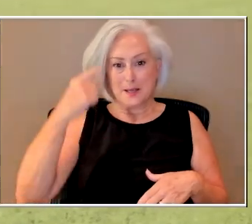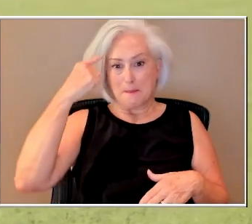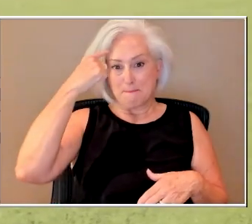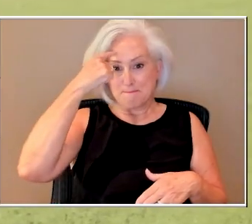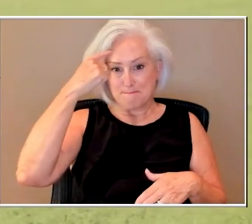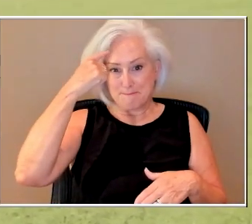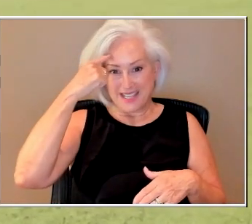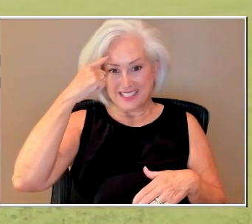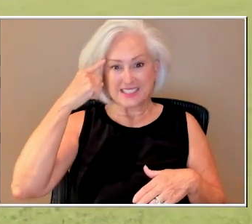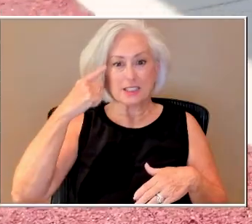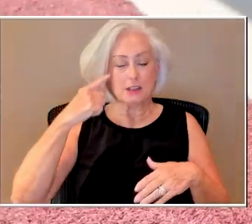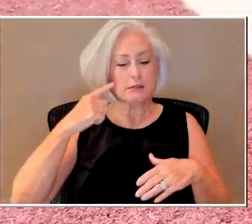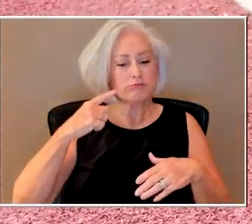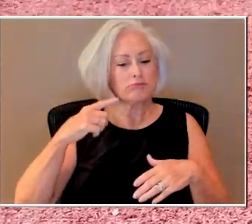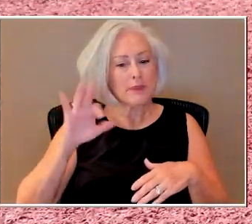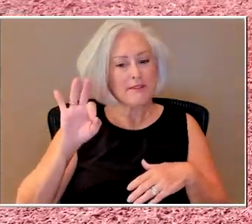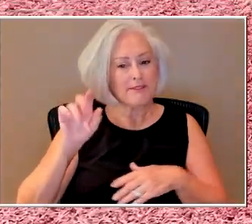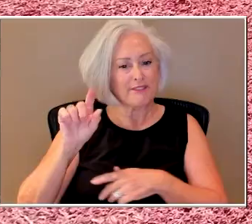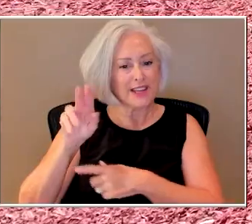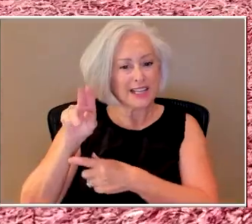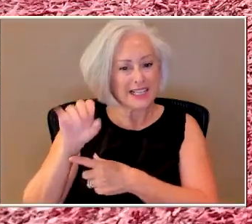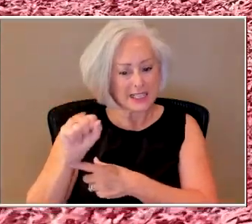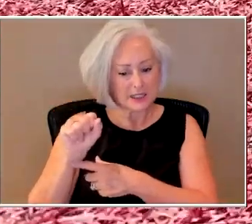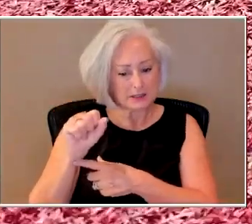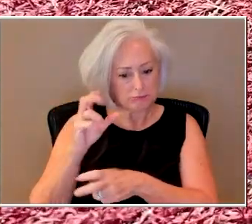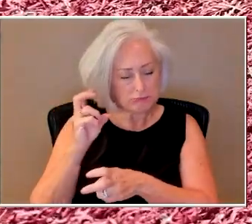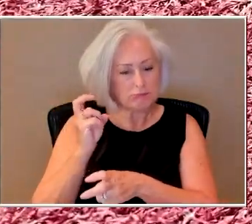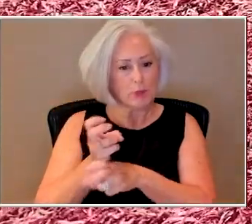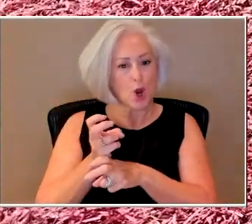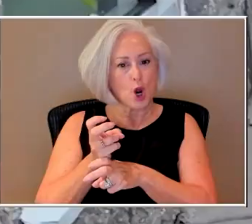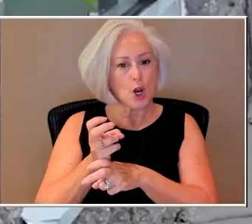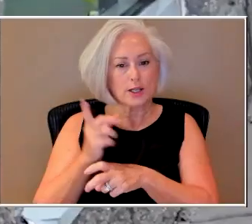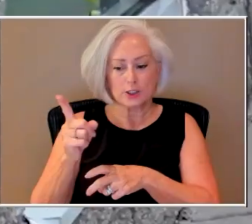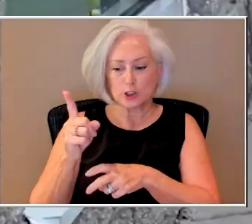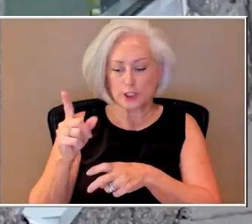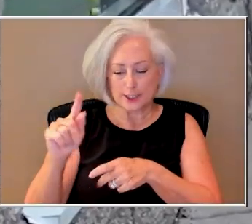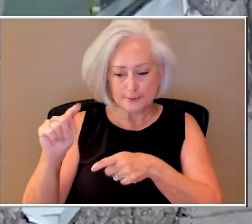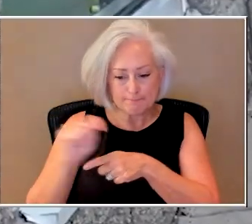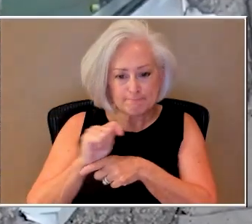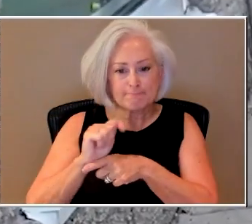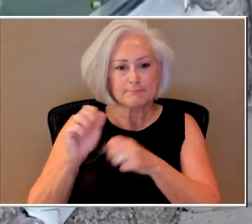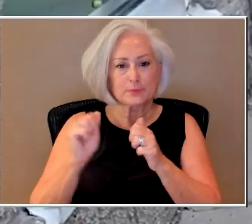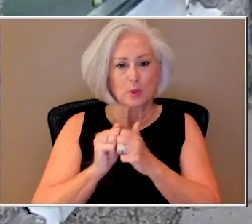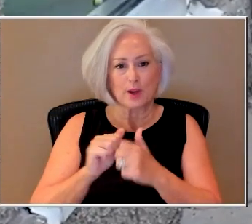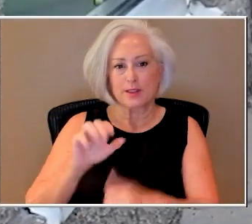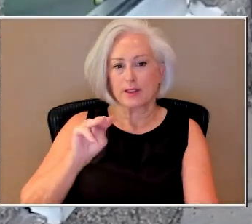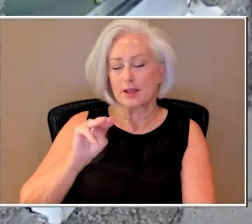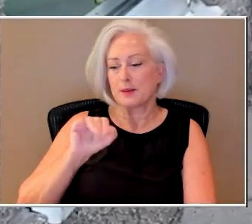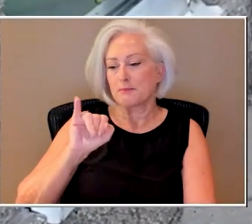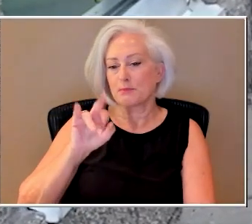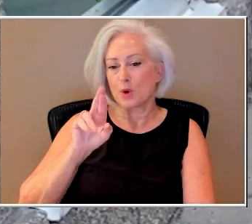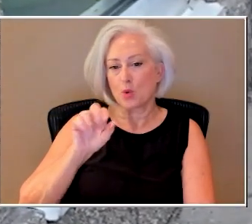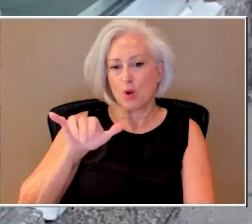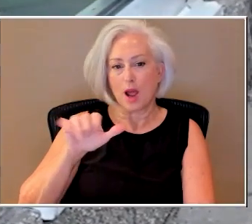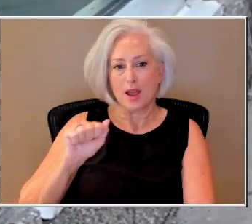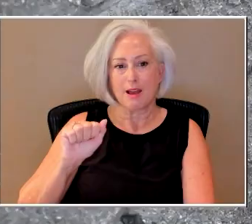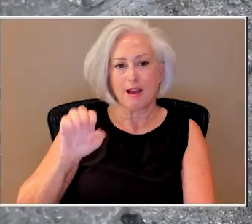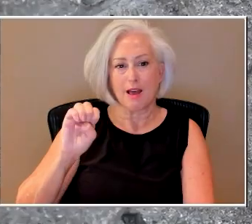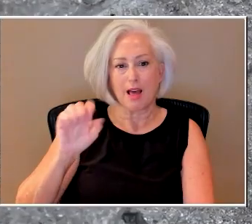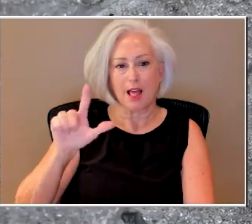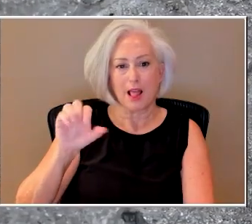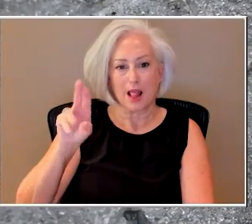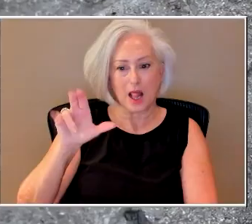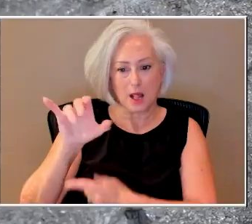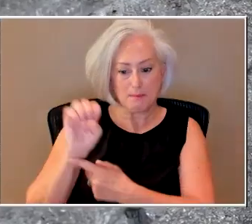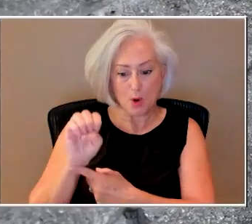hard, but you just gotta push through it. Layla trains with performance coach Mariah Elmore. Slightly back a little bit more. She says the mental conditioning is just